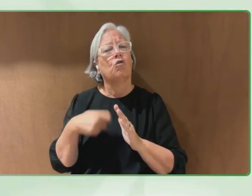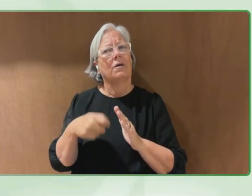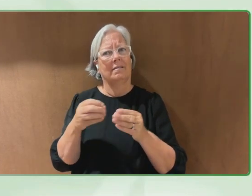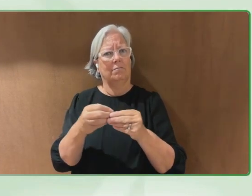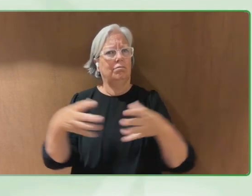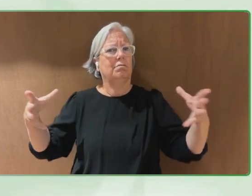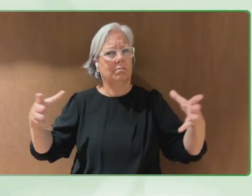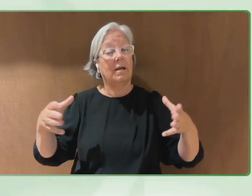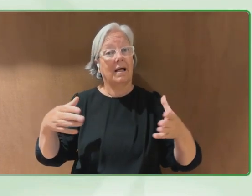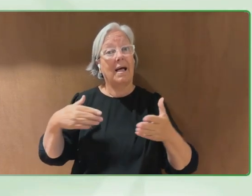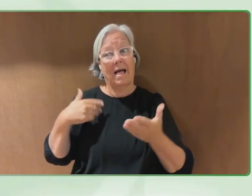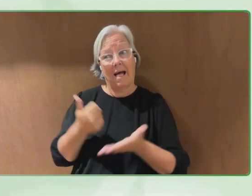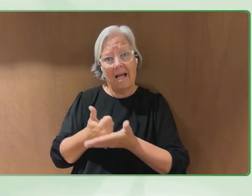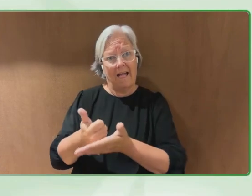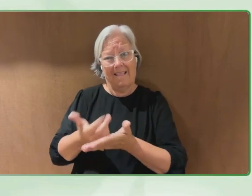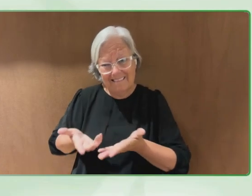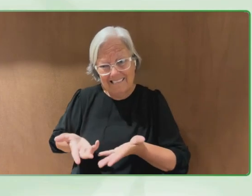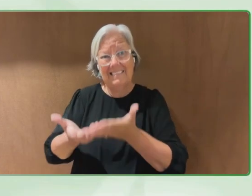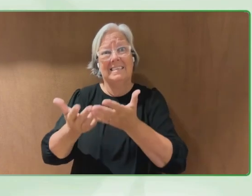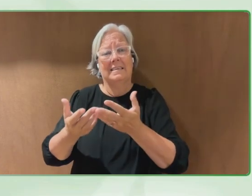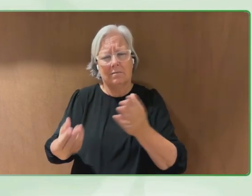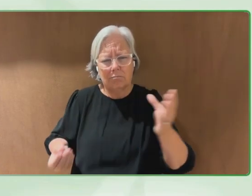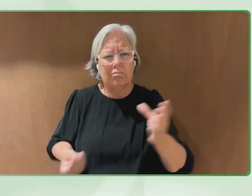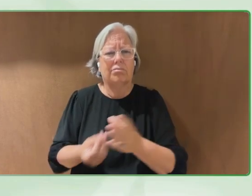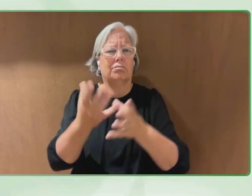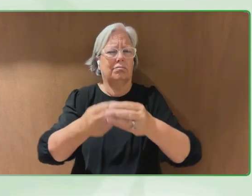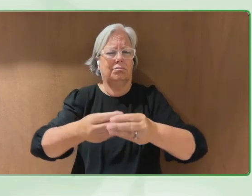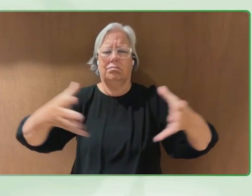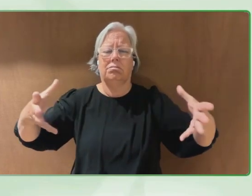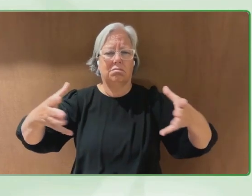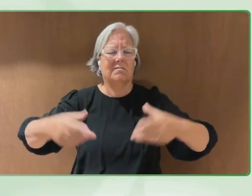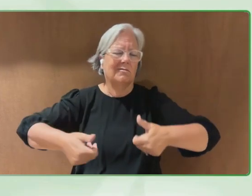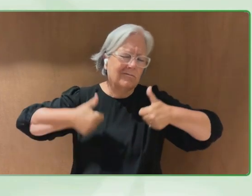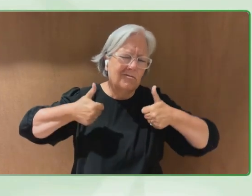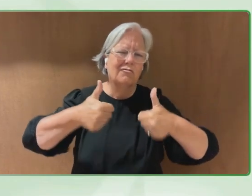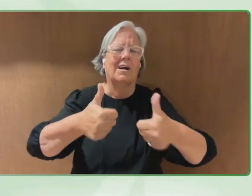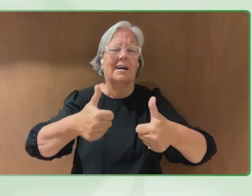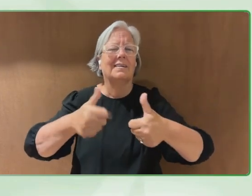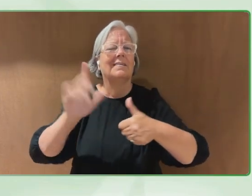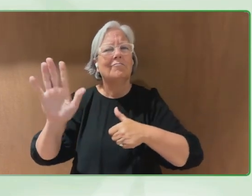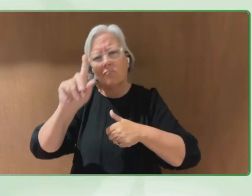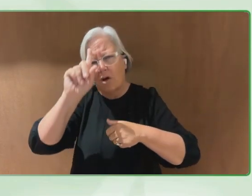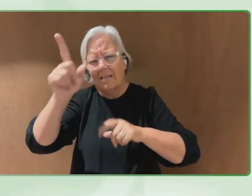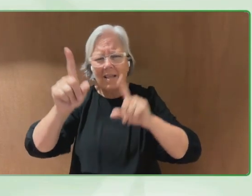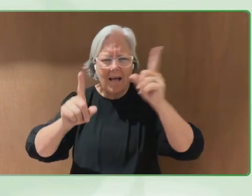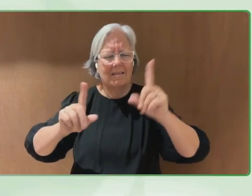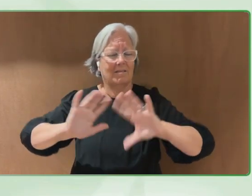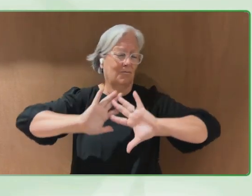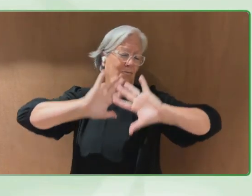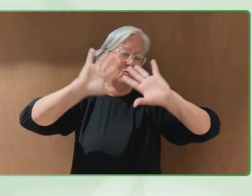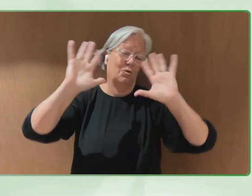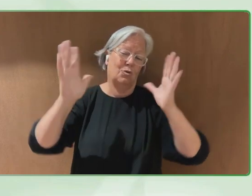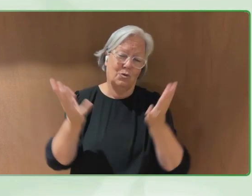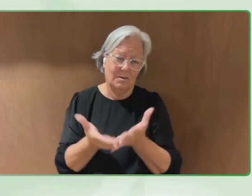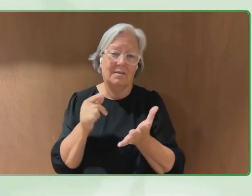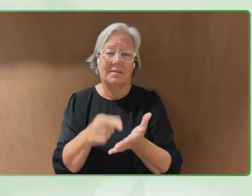accelerate, amplify, and grow brilliant ideas around the world. So I want to challenge each one of you idea makers,